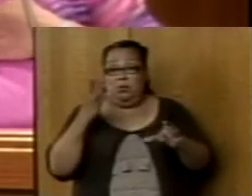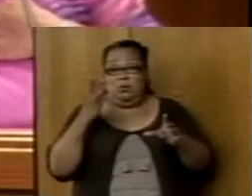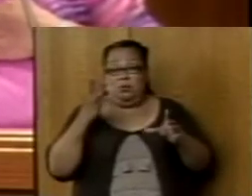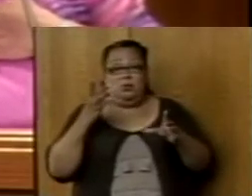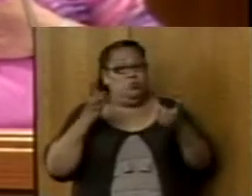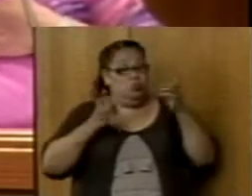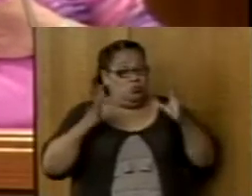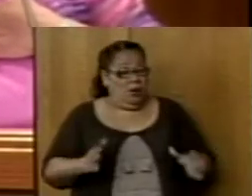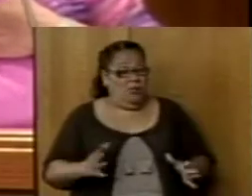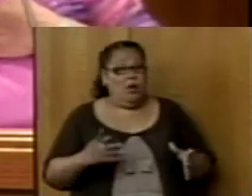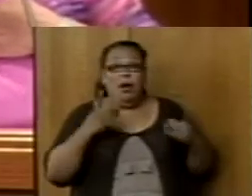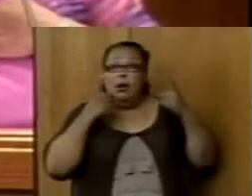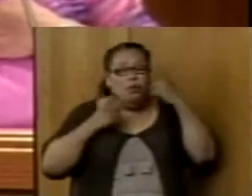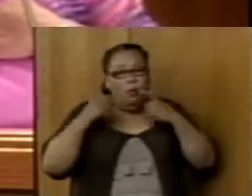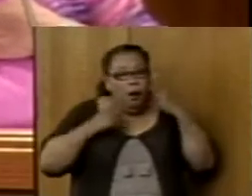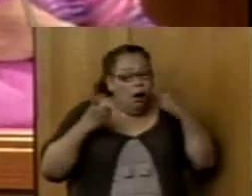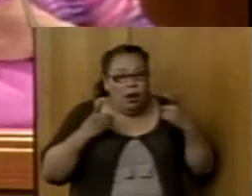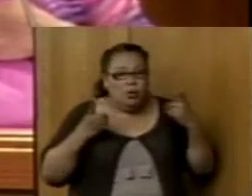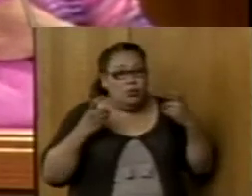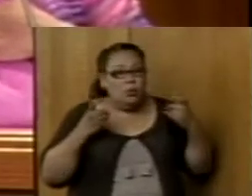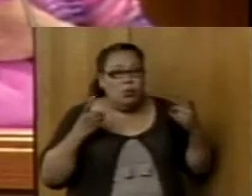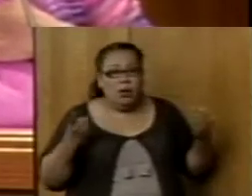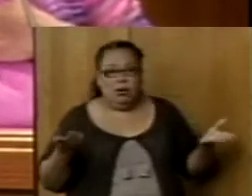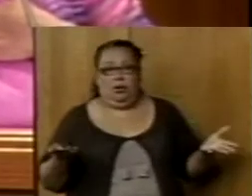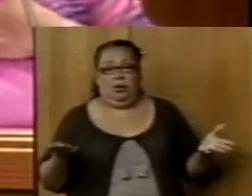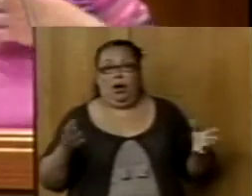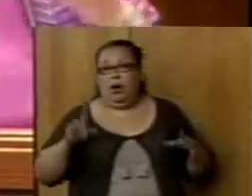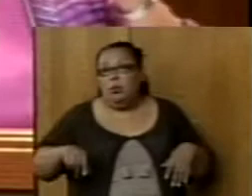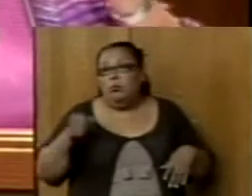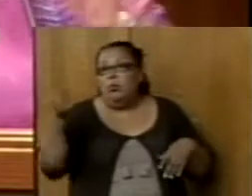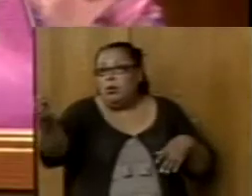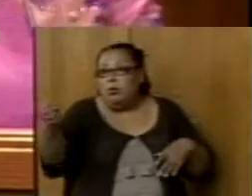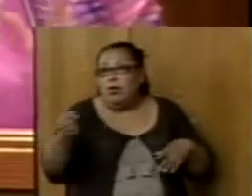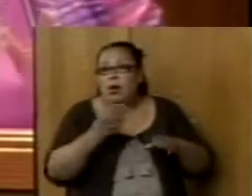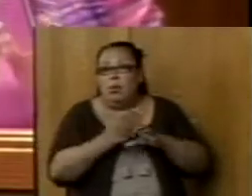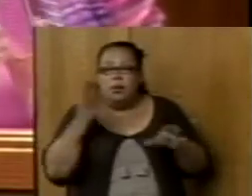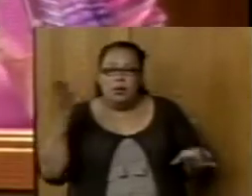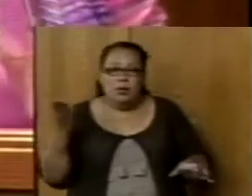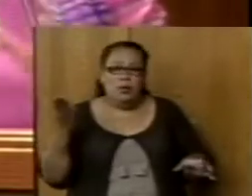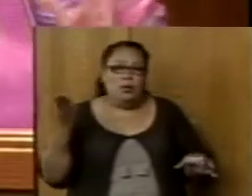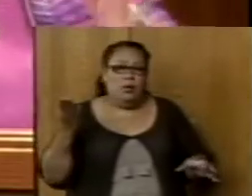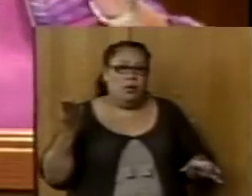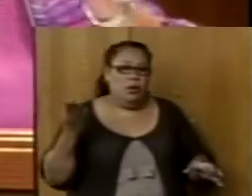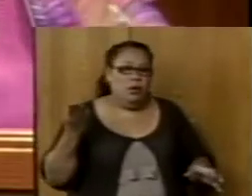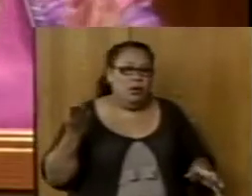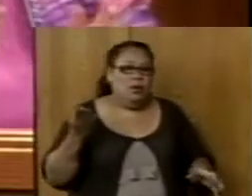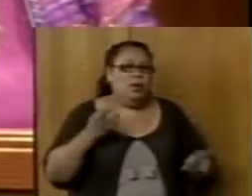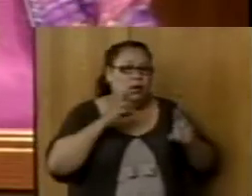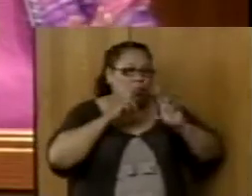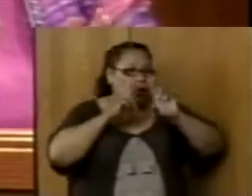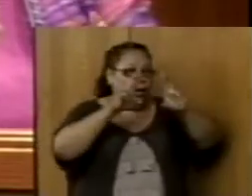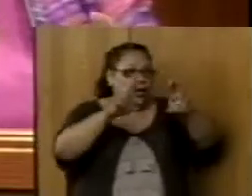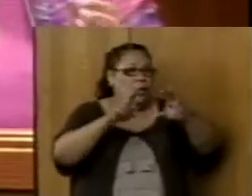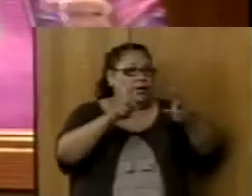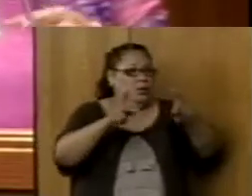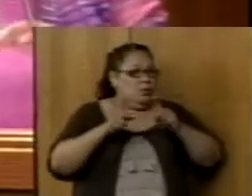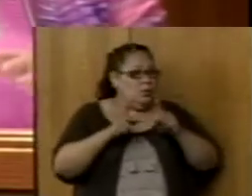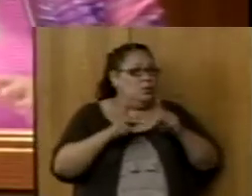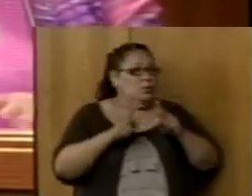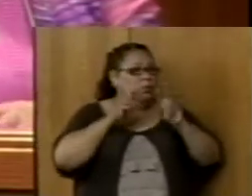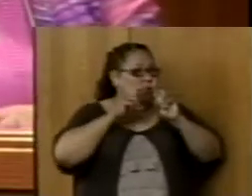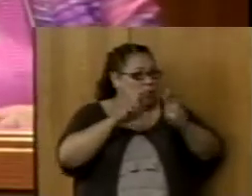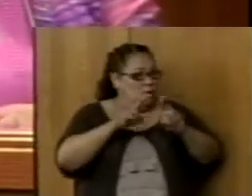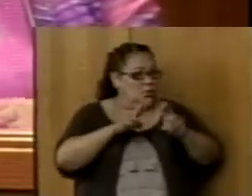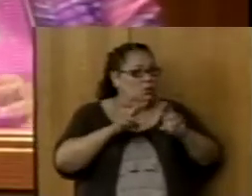he cried. I couldn't put him on the bus anymore. So I'm just saying, I respect your positions and